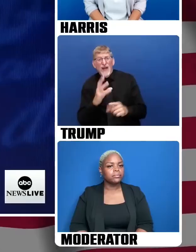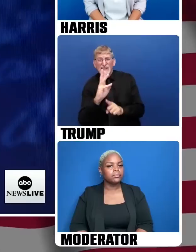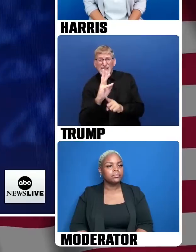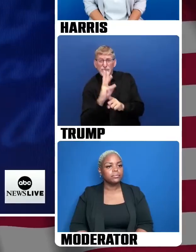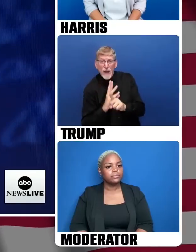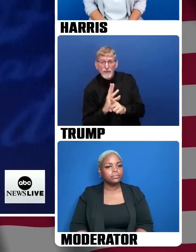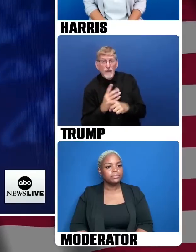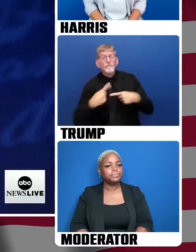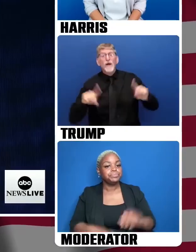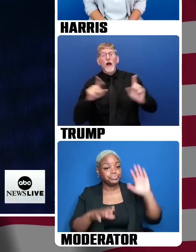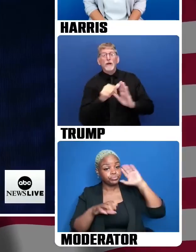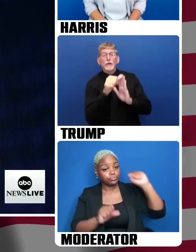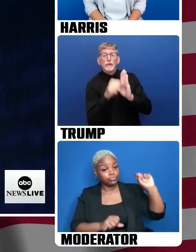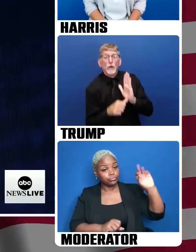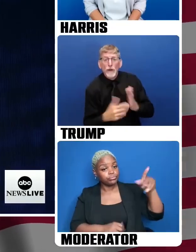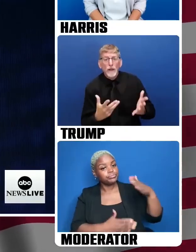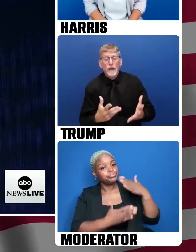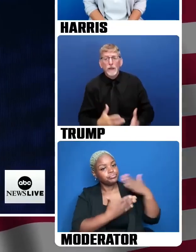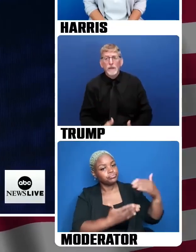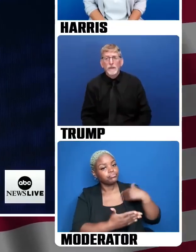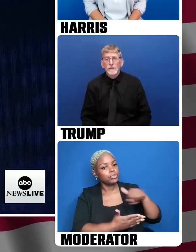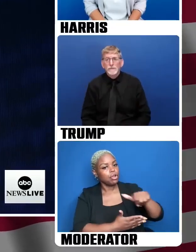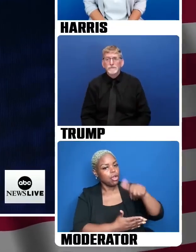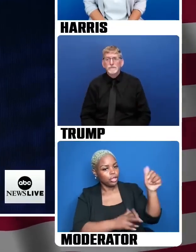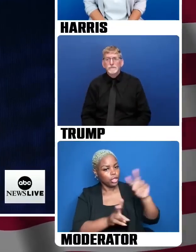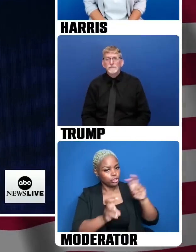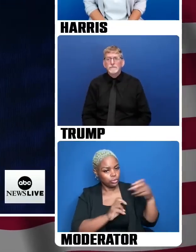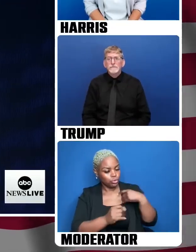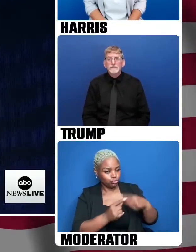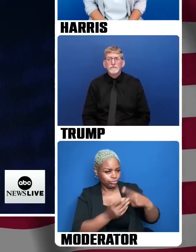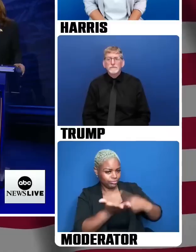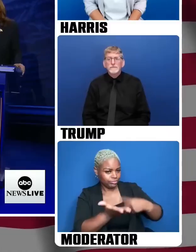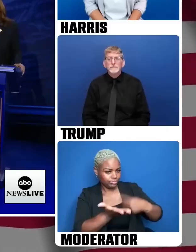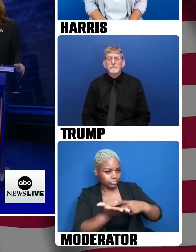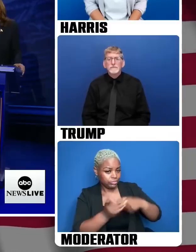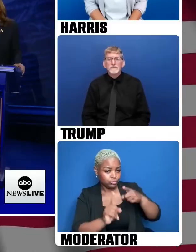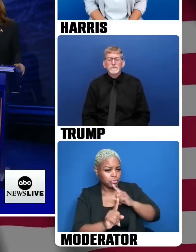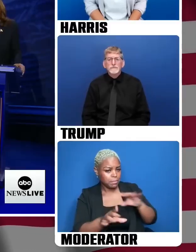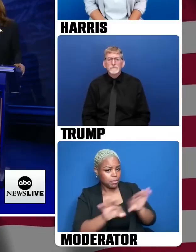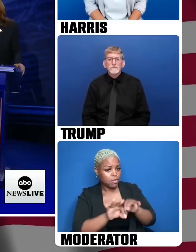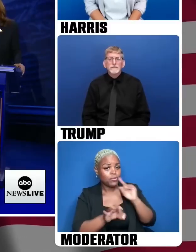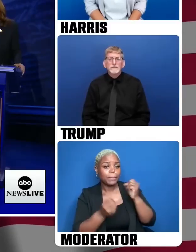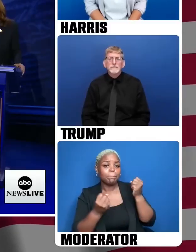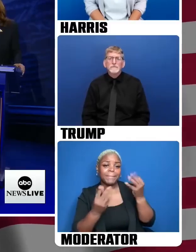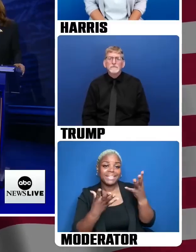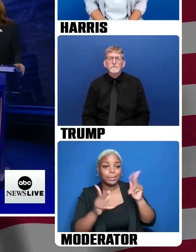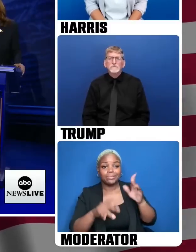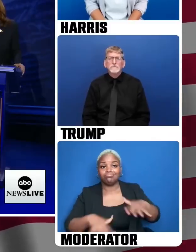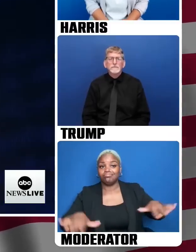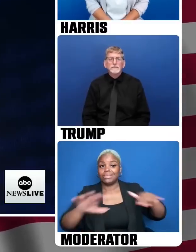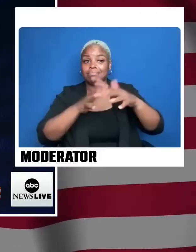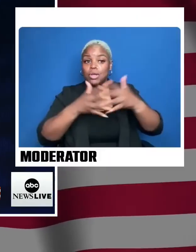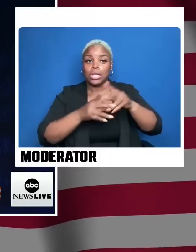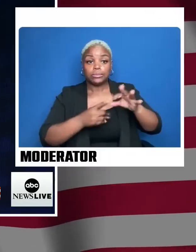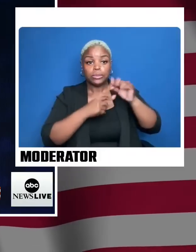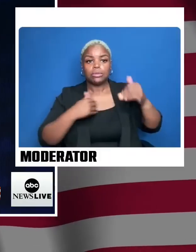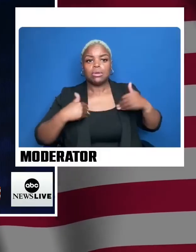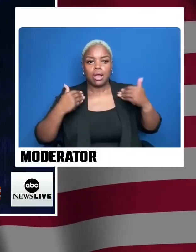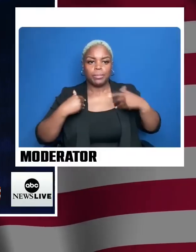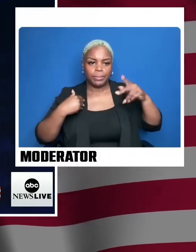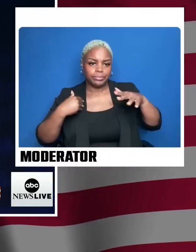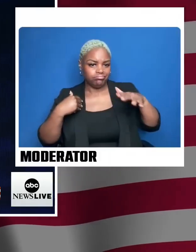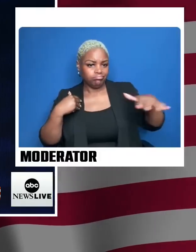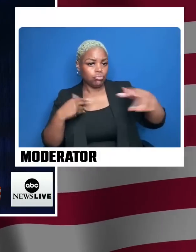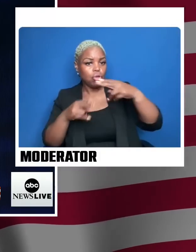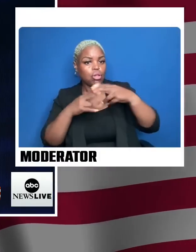Trump, thank you. We have another issue that we'd like to get to that's important for a number of Americans, in particular younger voters, and that's climate change. President